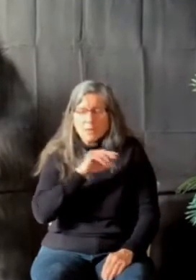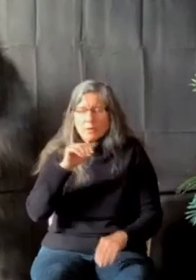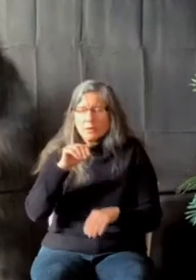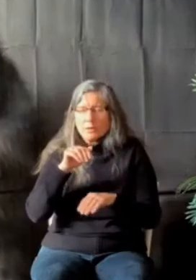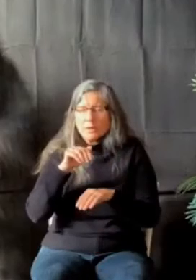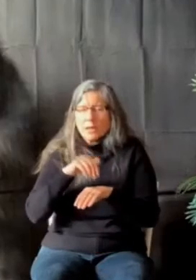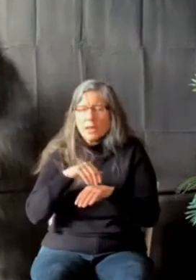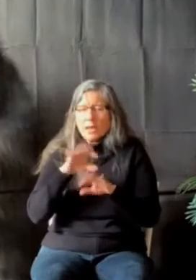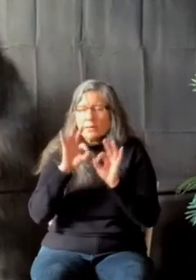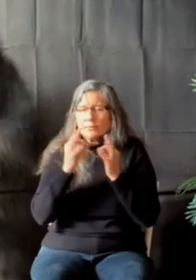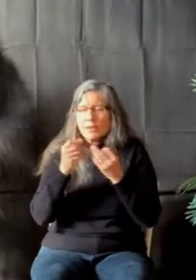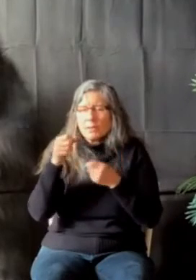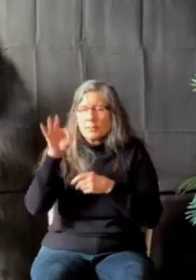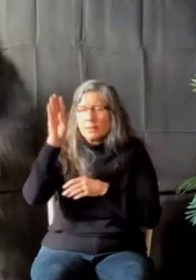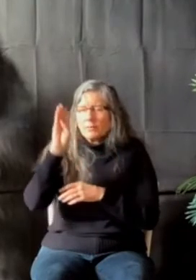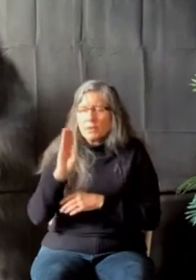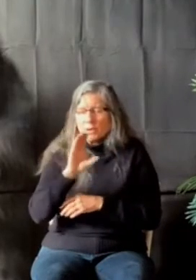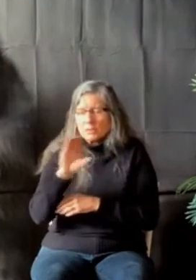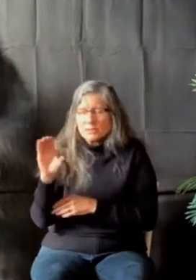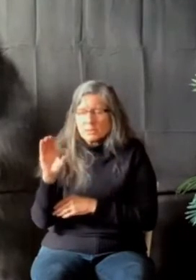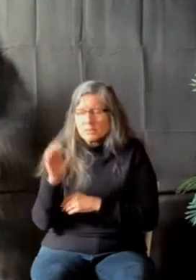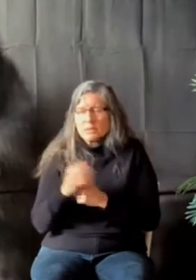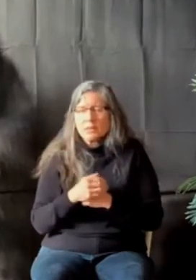familyofgodcc.com, and I'll rejoice with you.